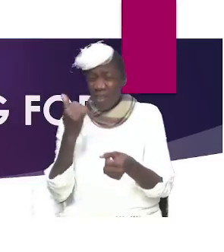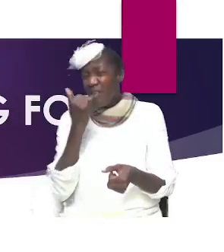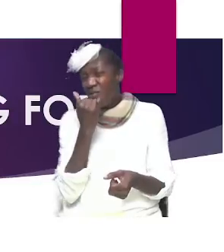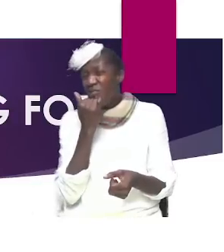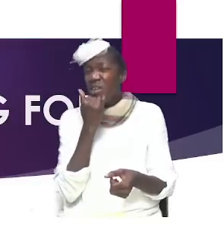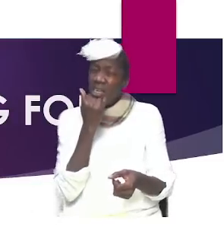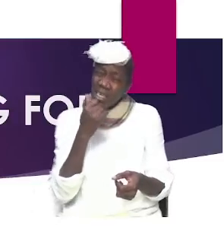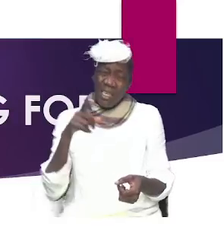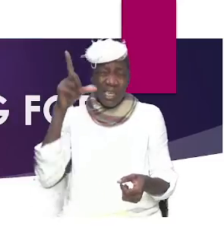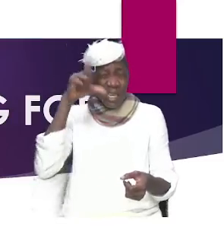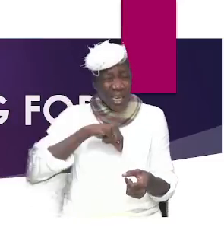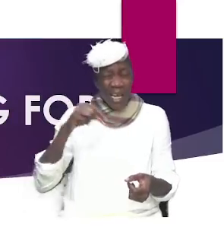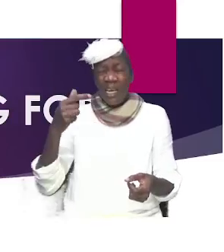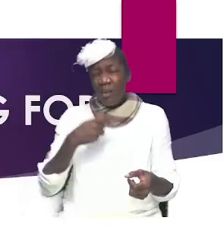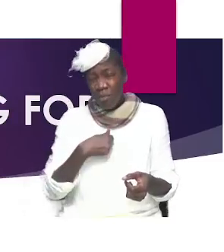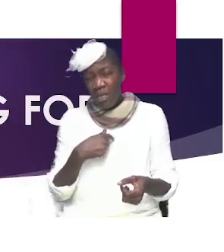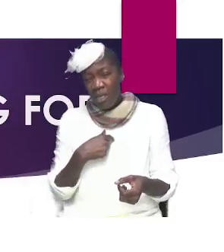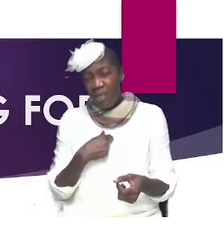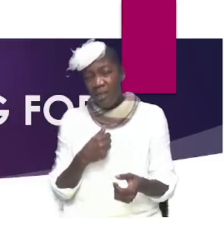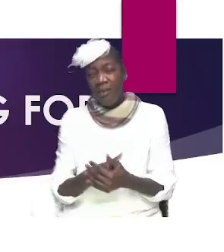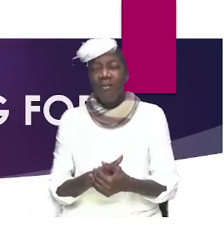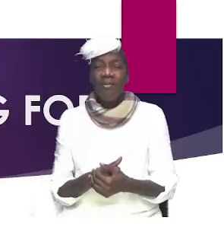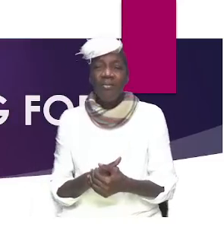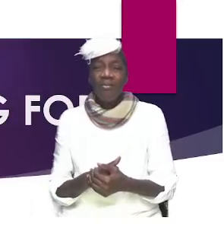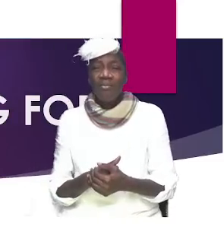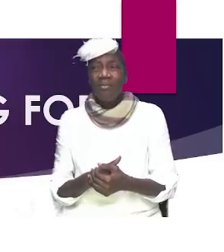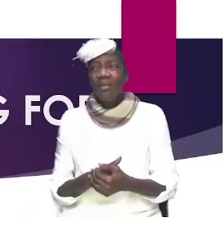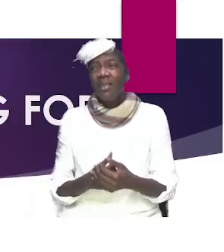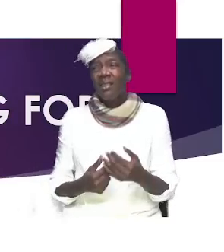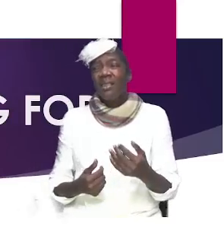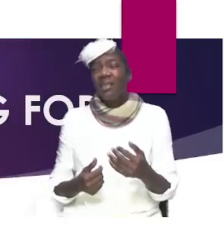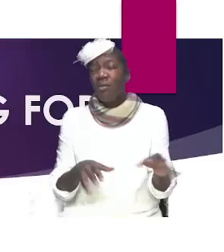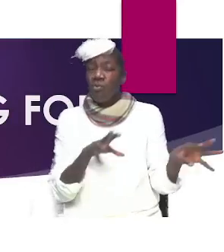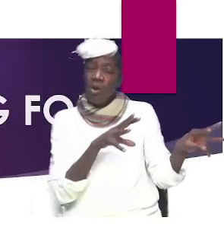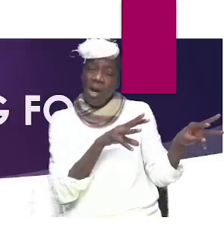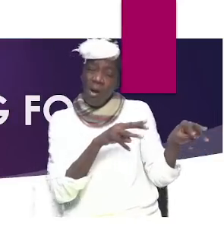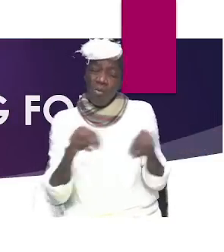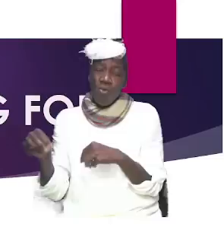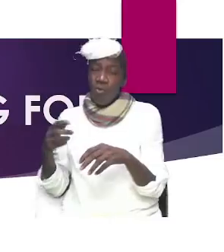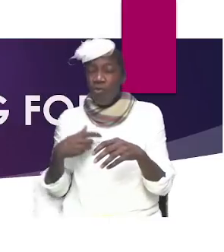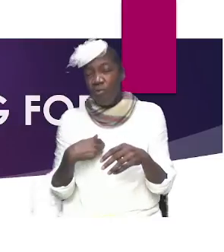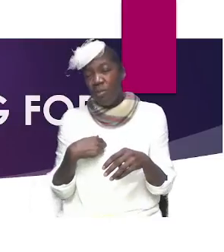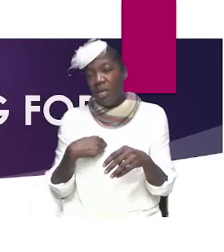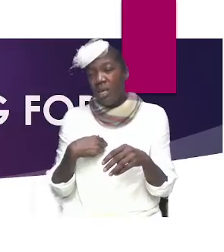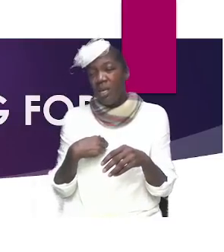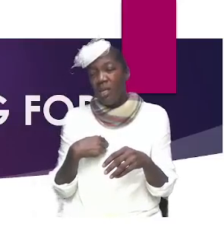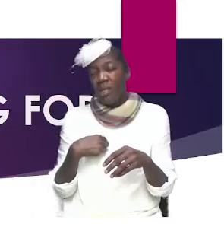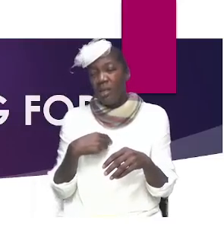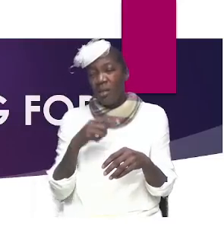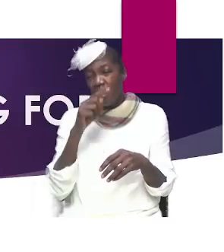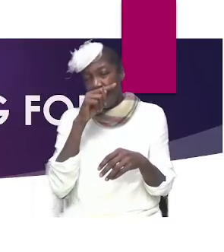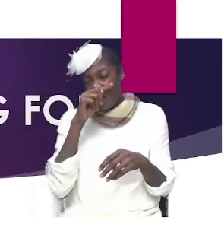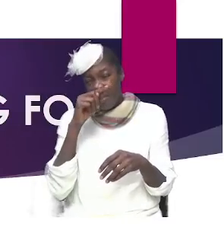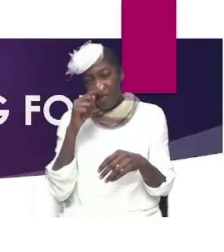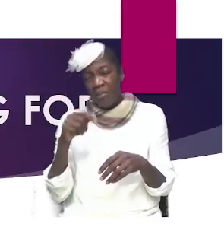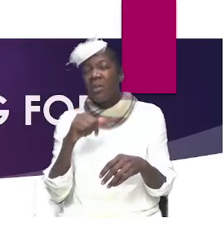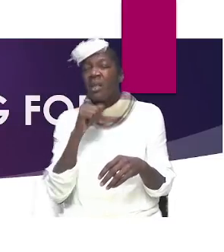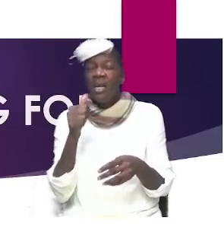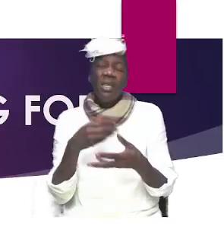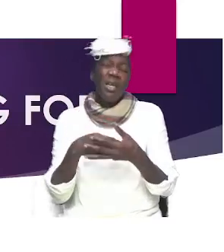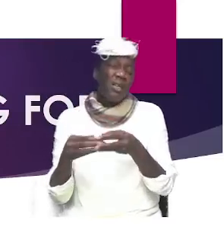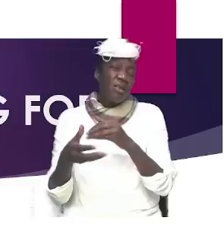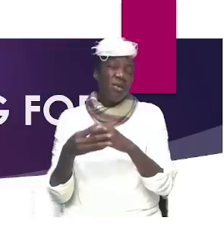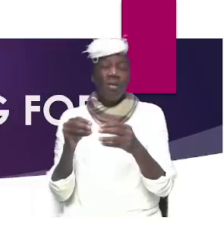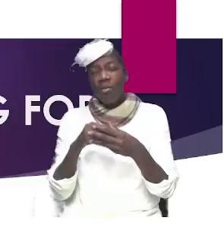me. They're looking to fire me. They're looking to demote me. You feel uncomfortable when you reach